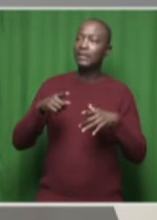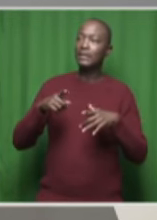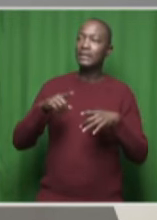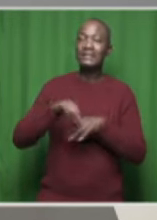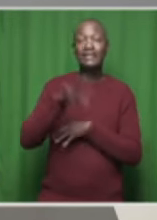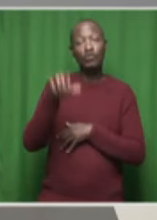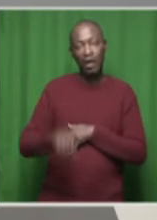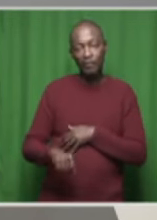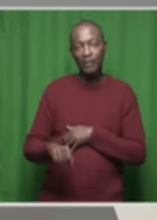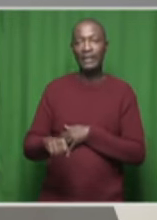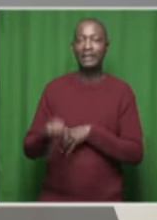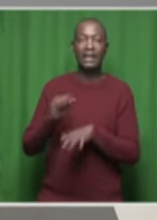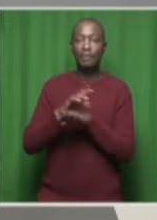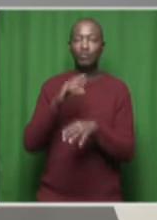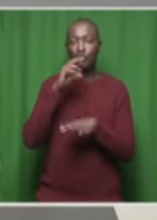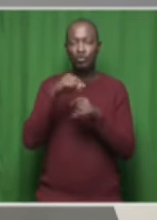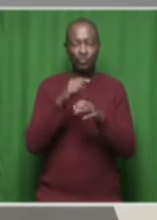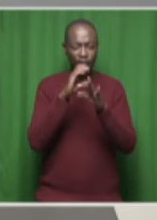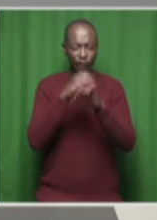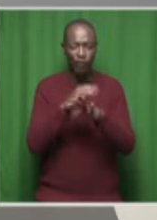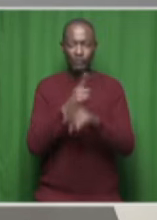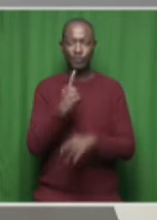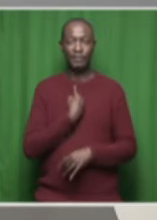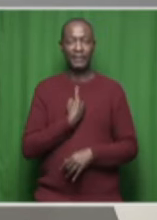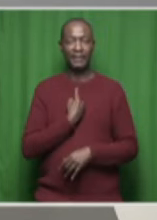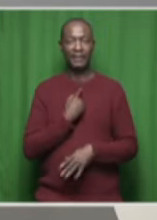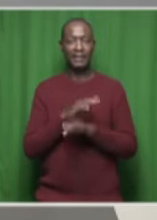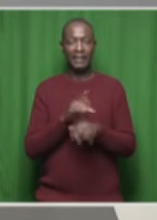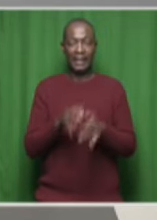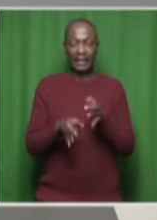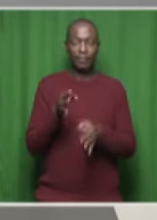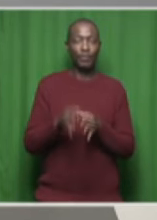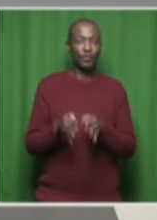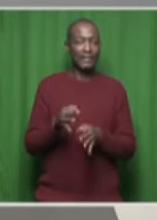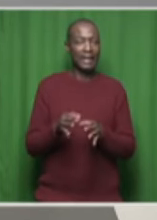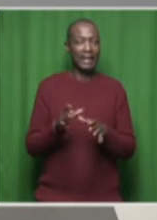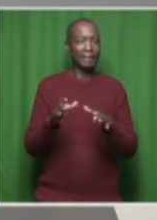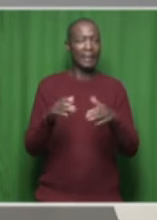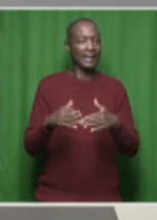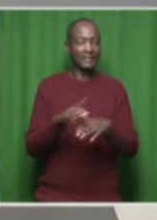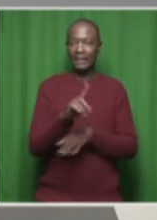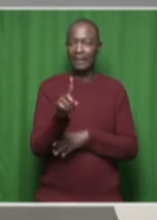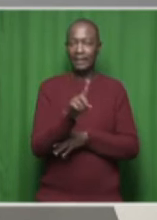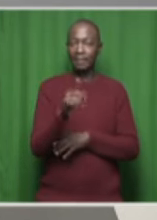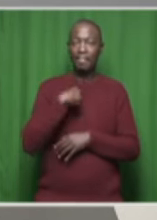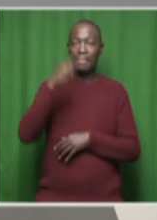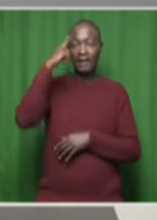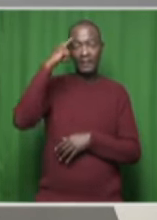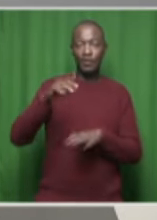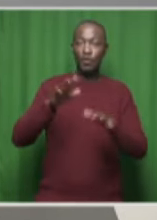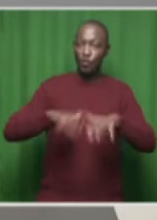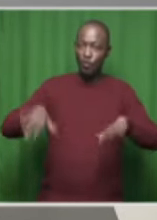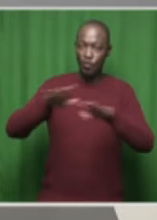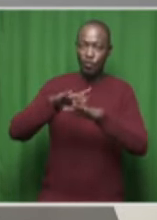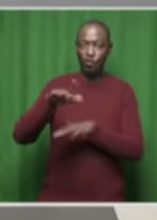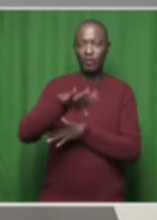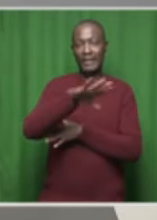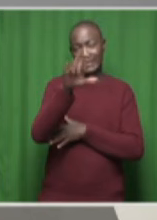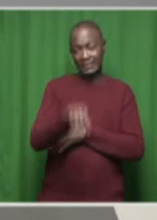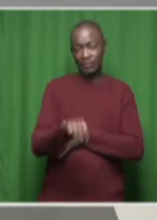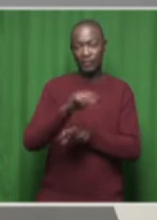I don't want to be pigeonholed as coming from a political party. I think all of us as South Africans must be